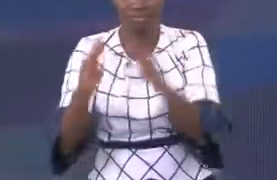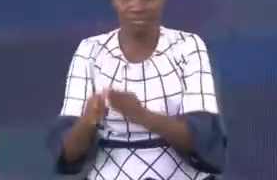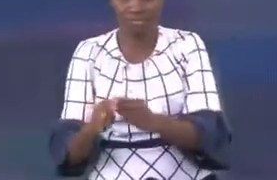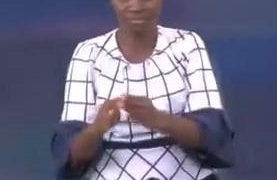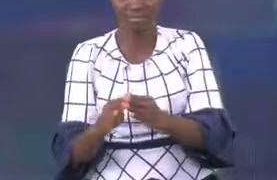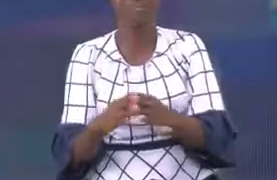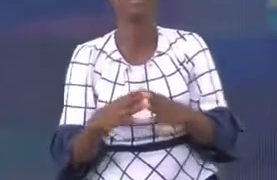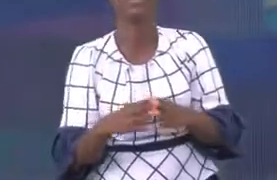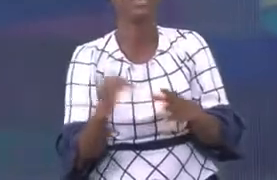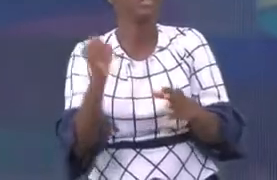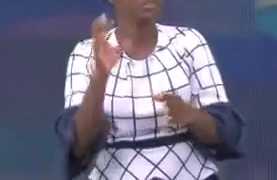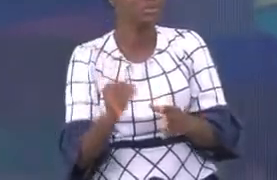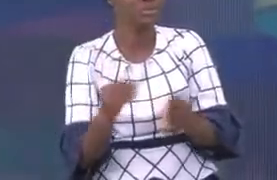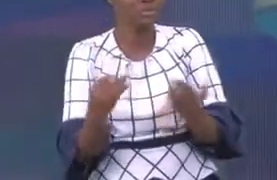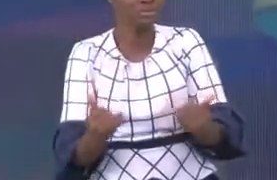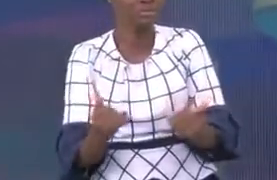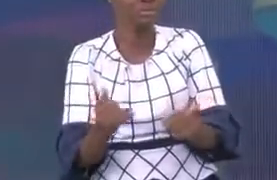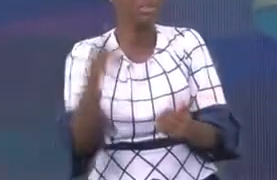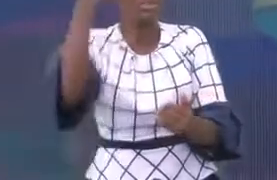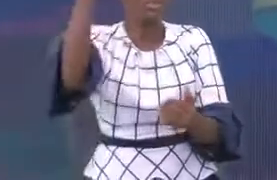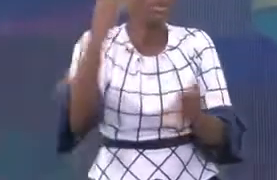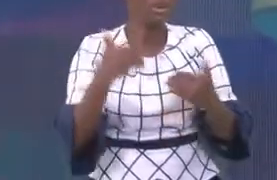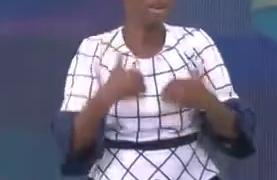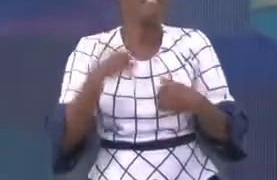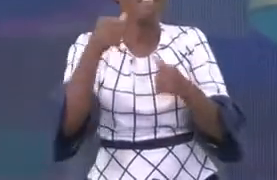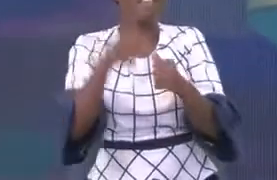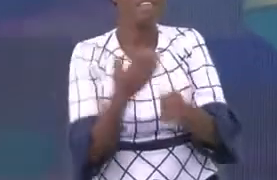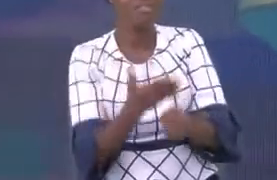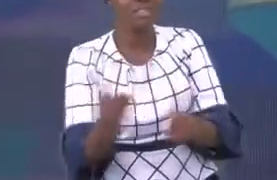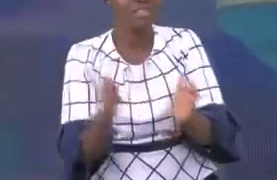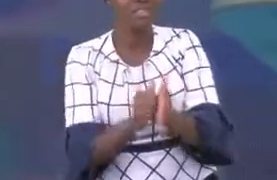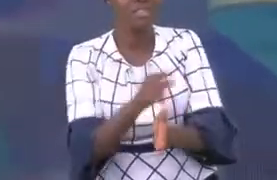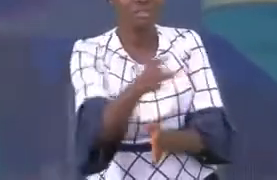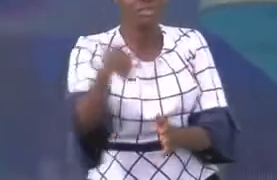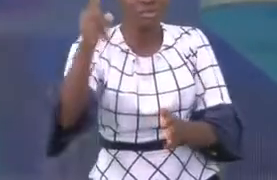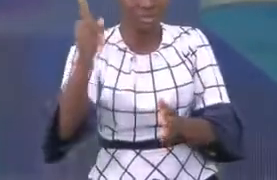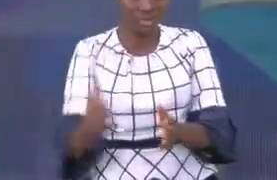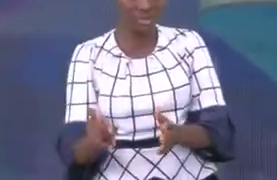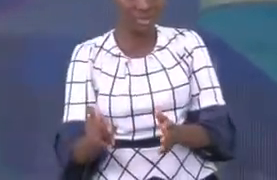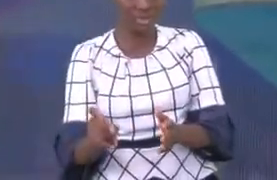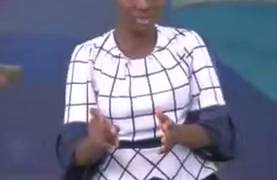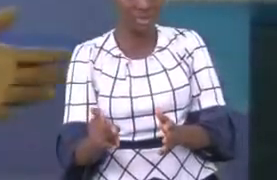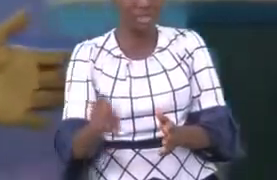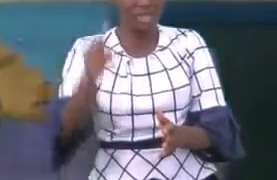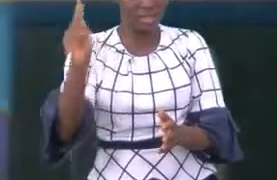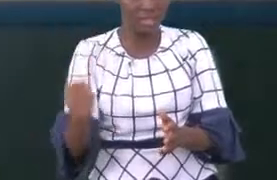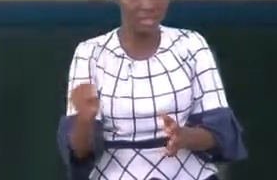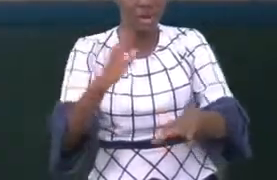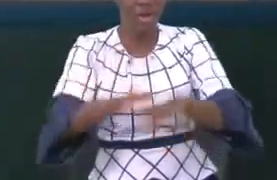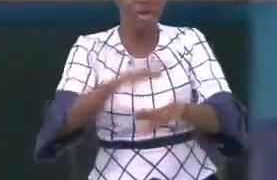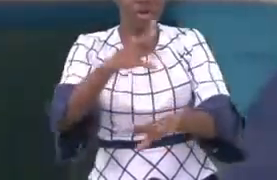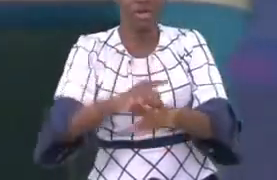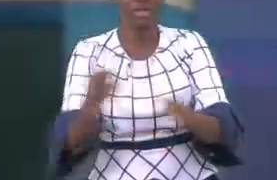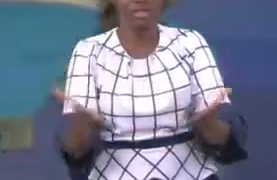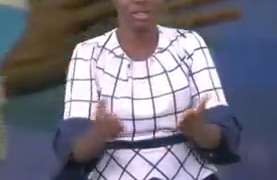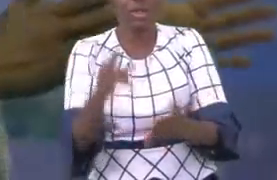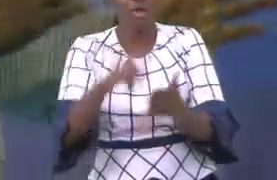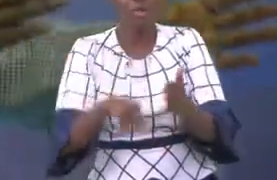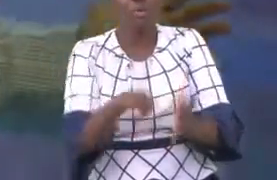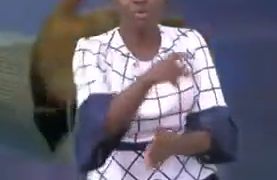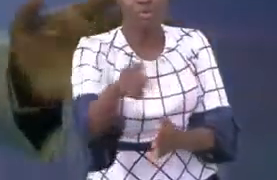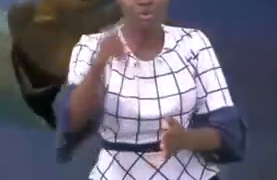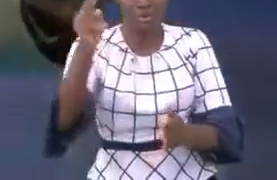you need here on earth, what you need when we get to heaven on the other side. But there is a